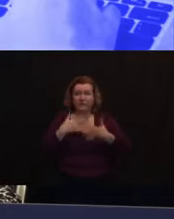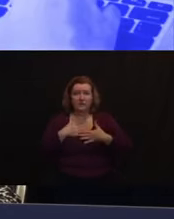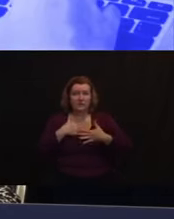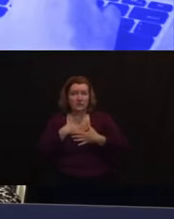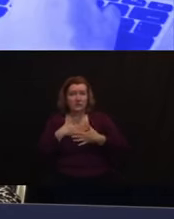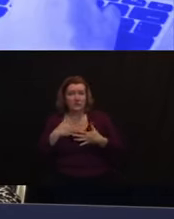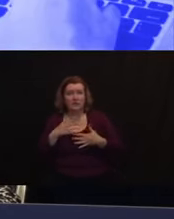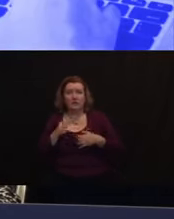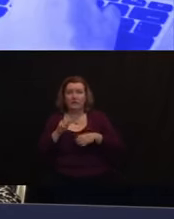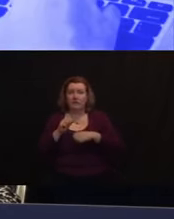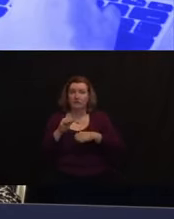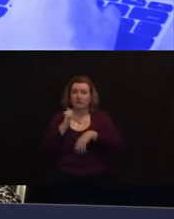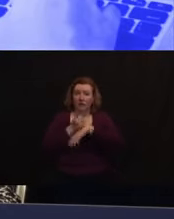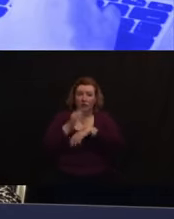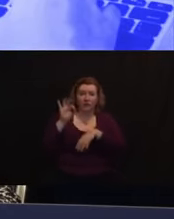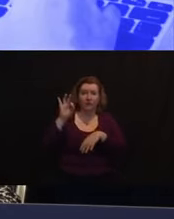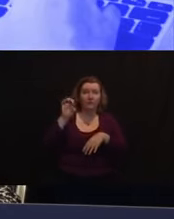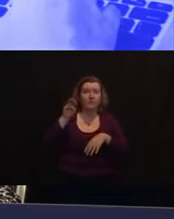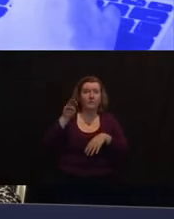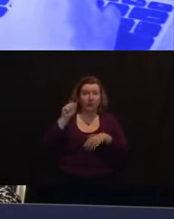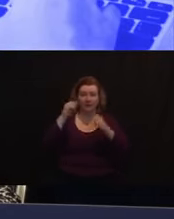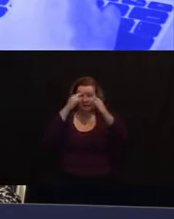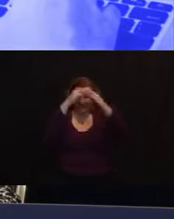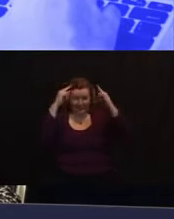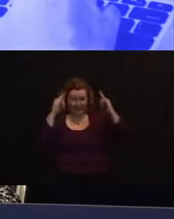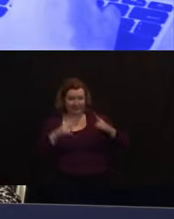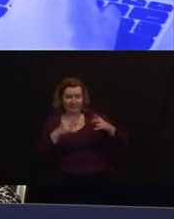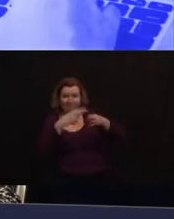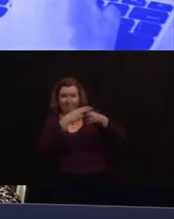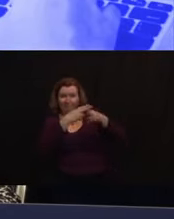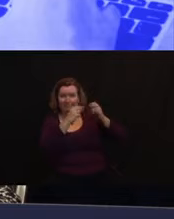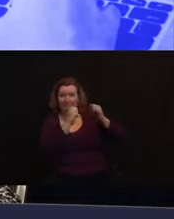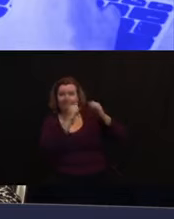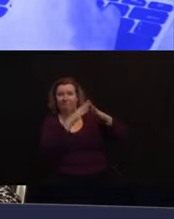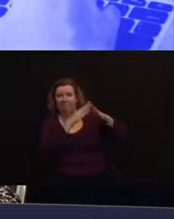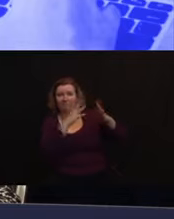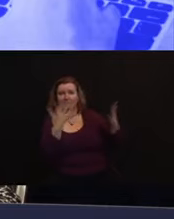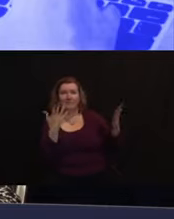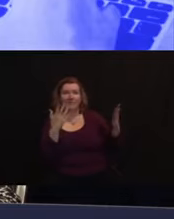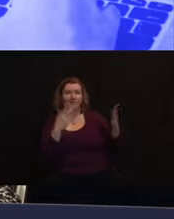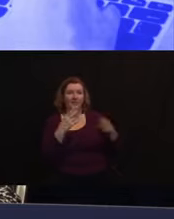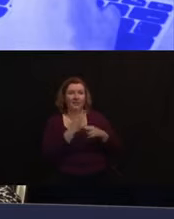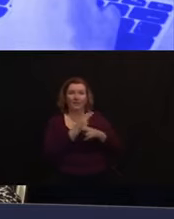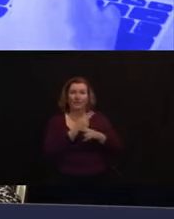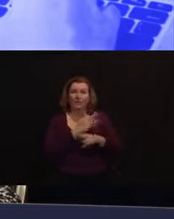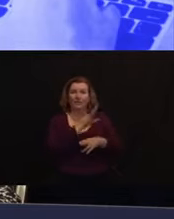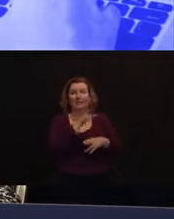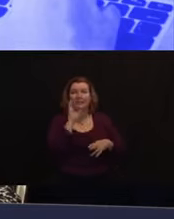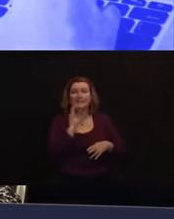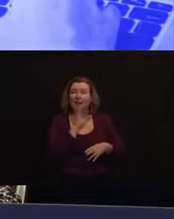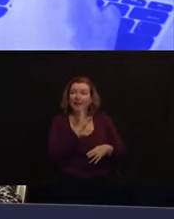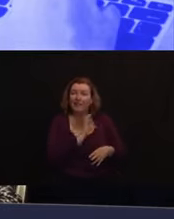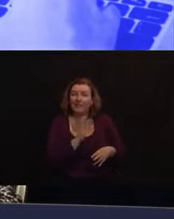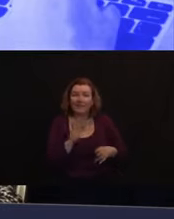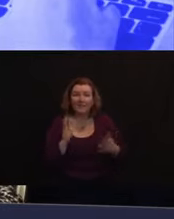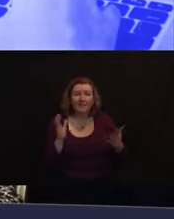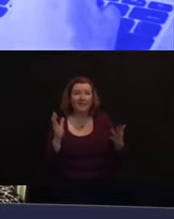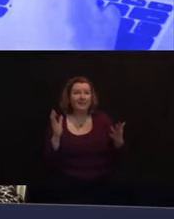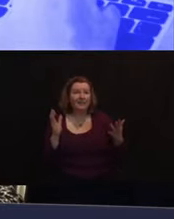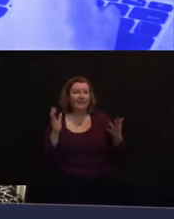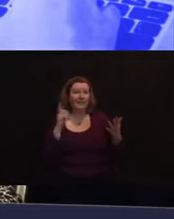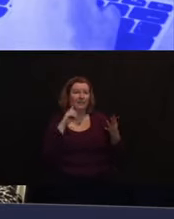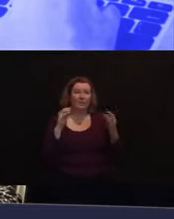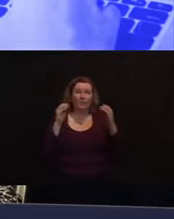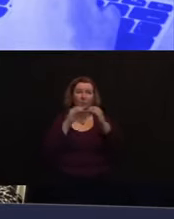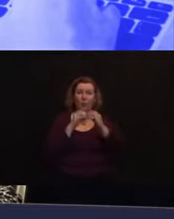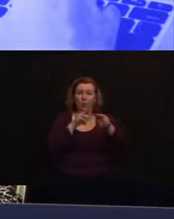up in hospital parking lots. Unused wings and cafeterias were converted, all to make bed space for